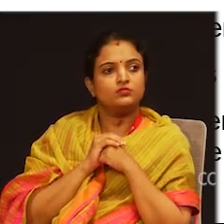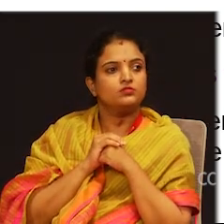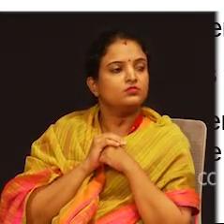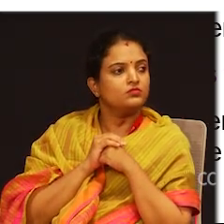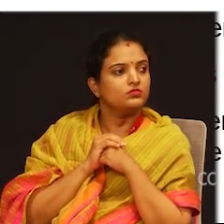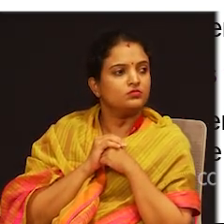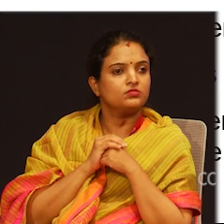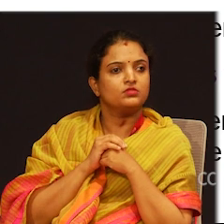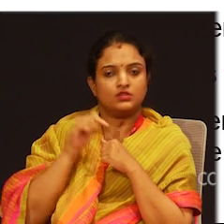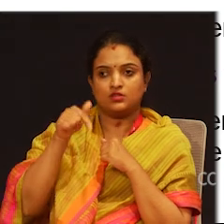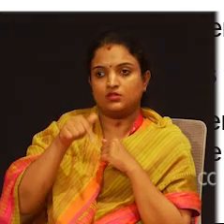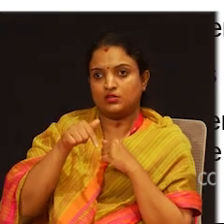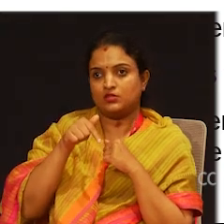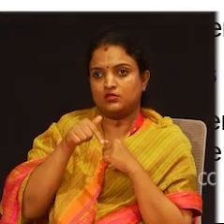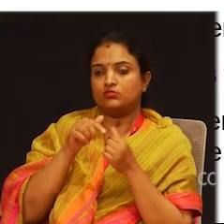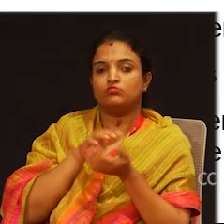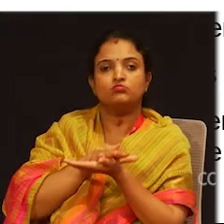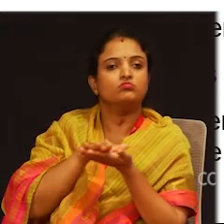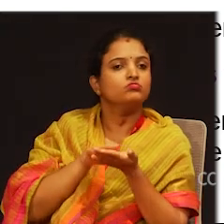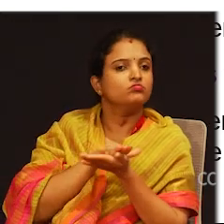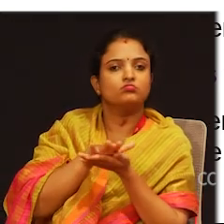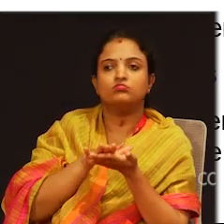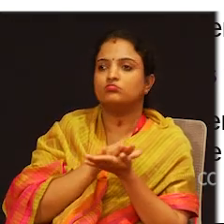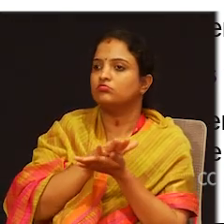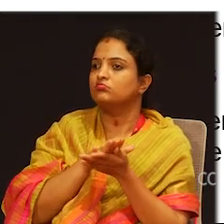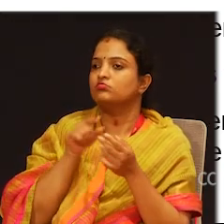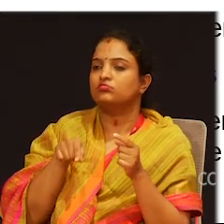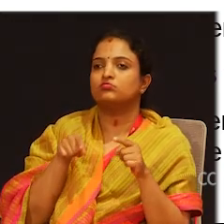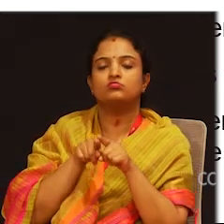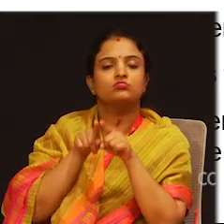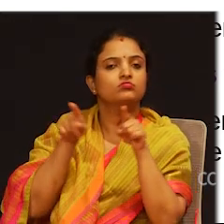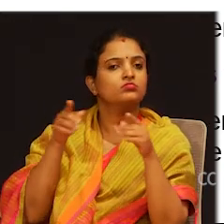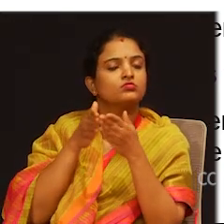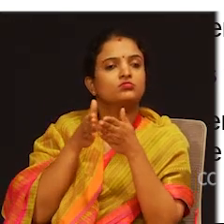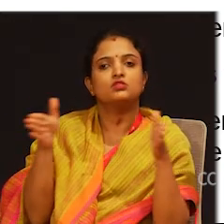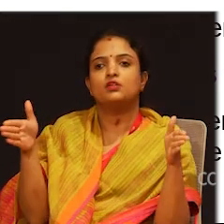Now, nobody can have a separate